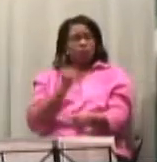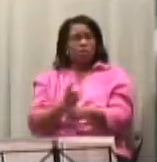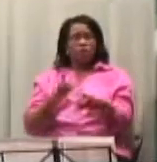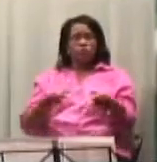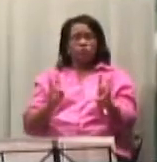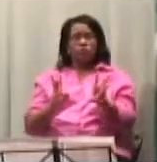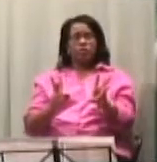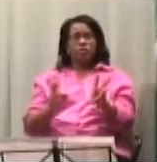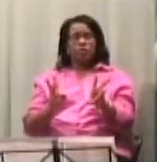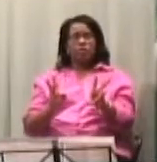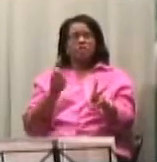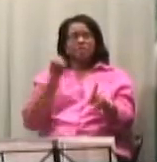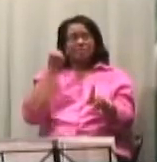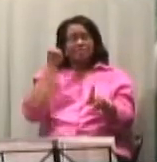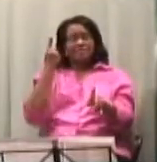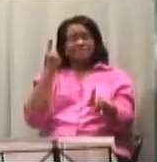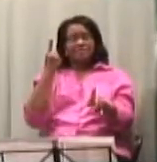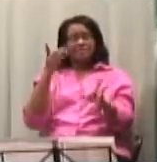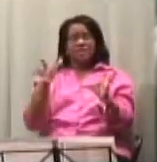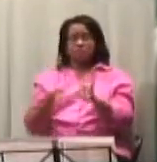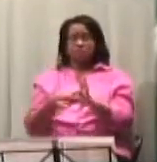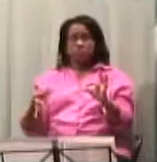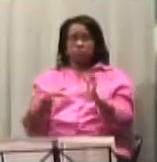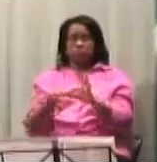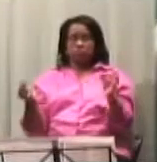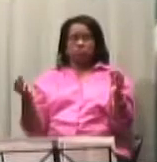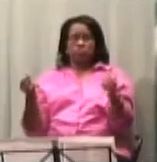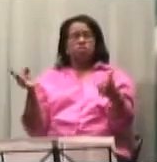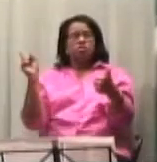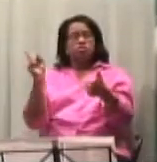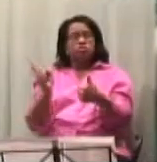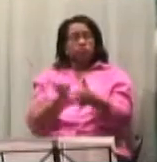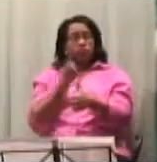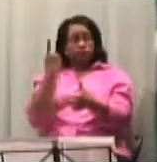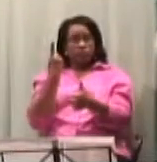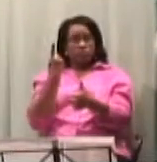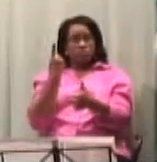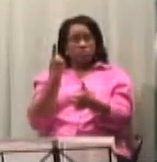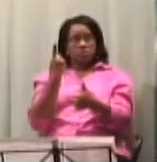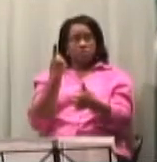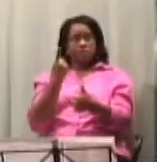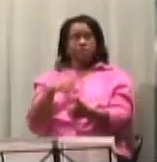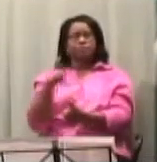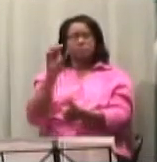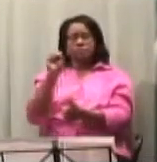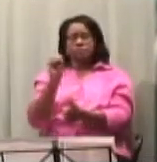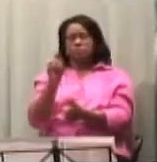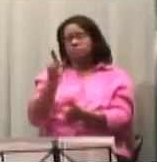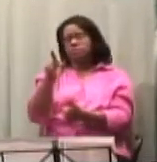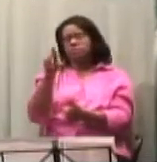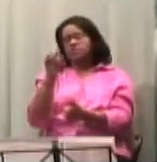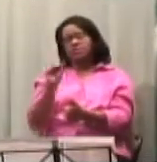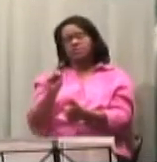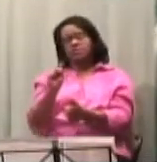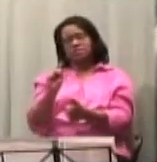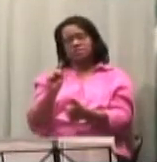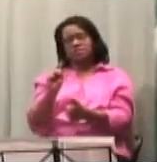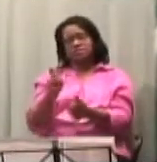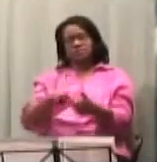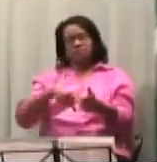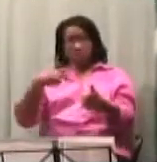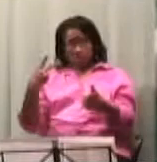the first situation, the seed that fell on the edge of the